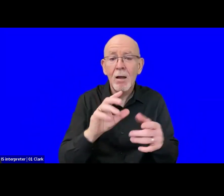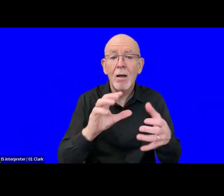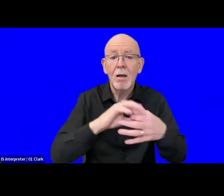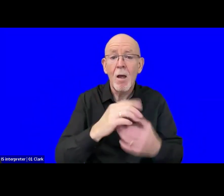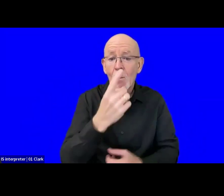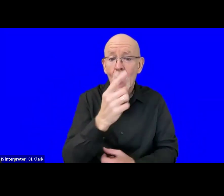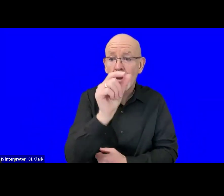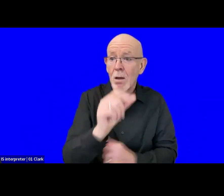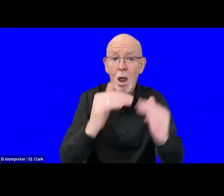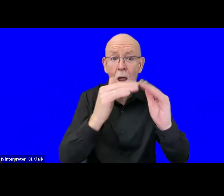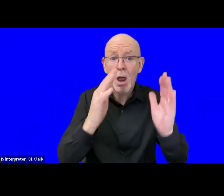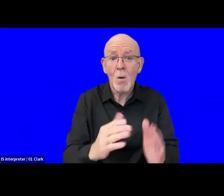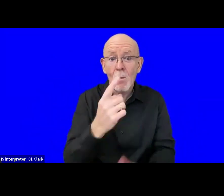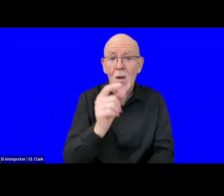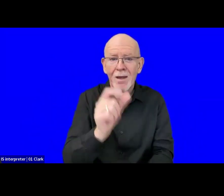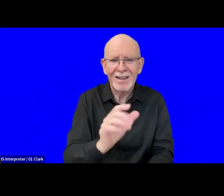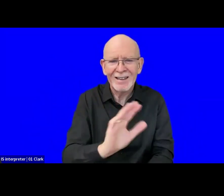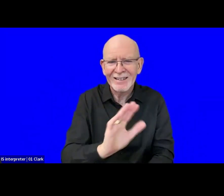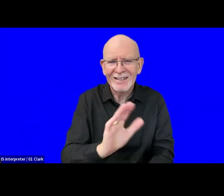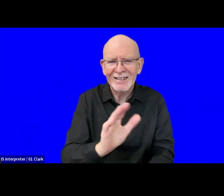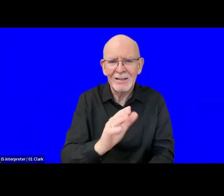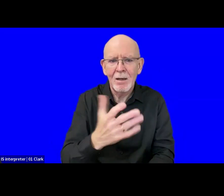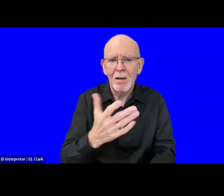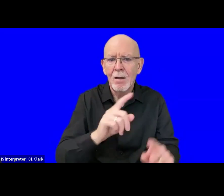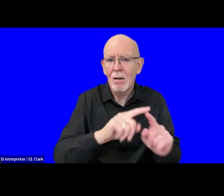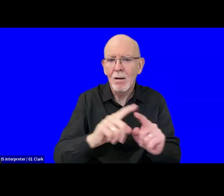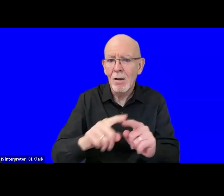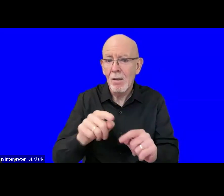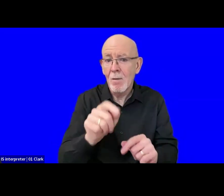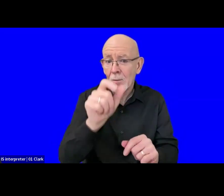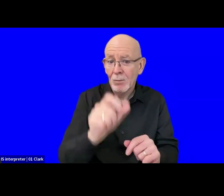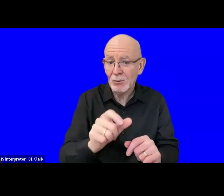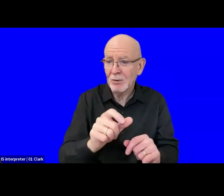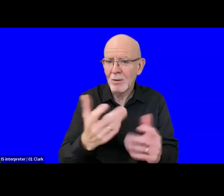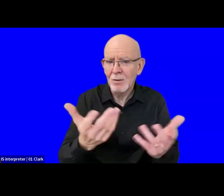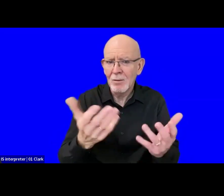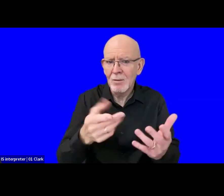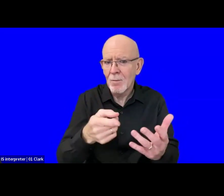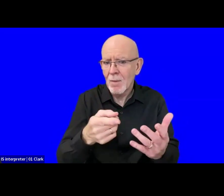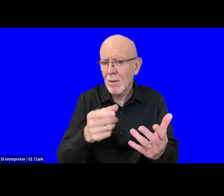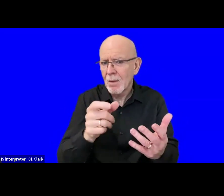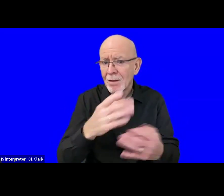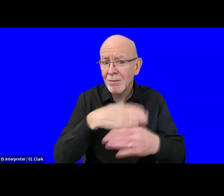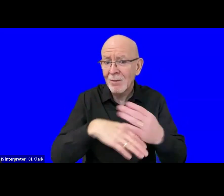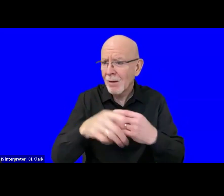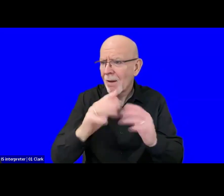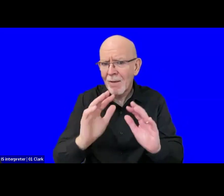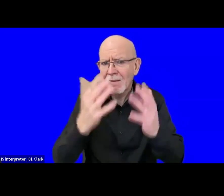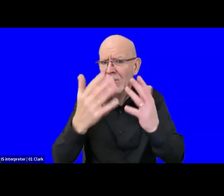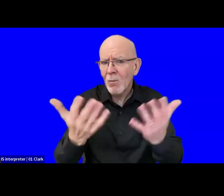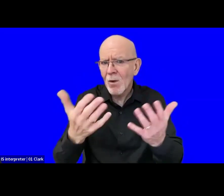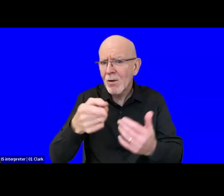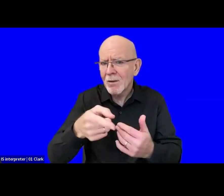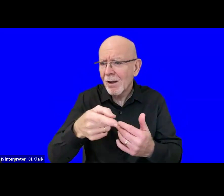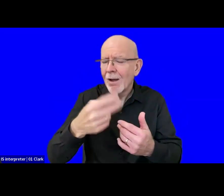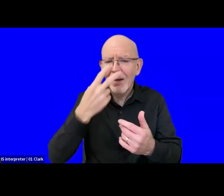this collective effort can significantly reduce the extra cost related to disability. And we have seen it in